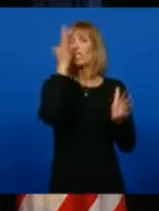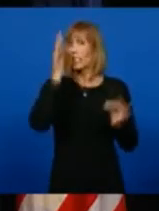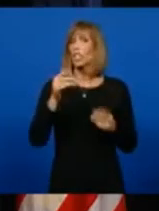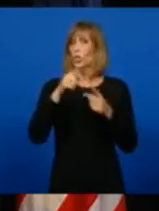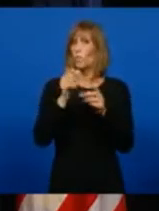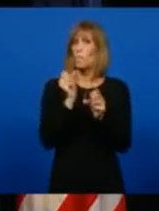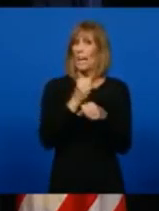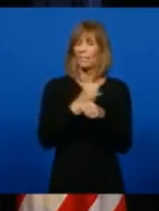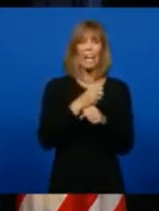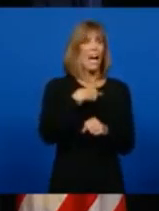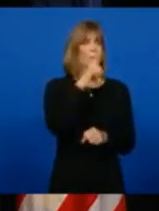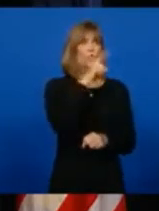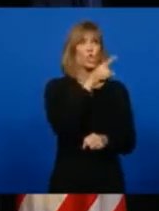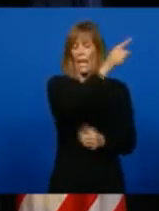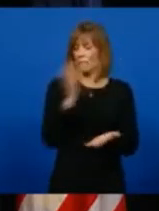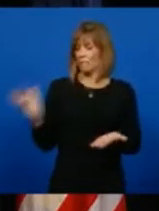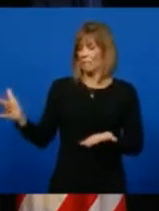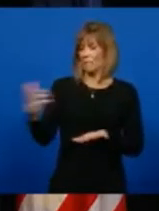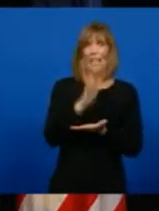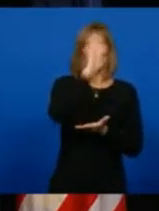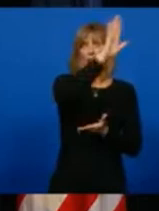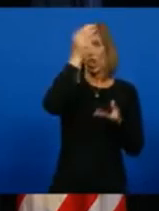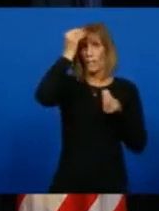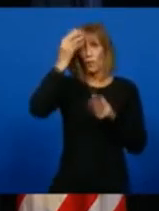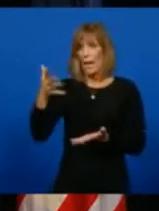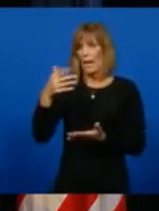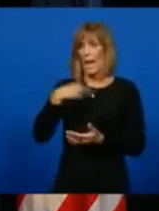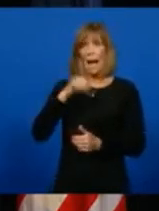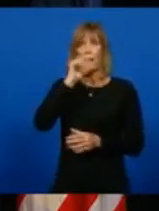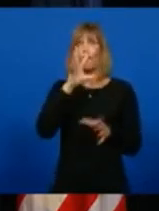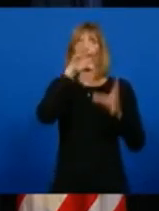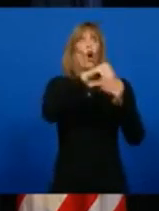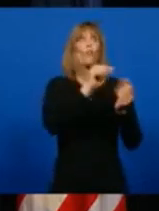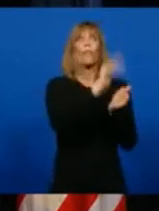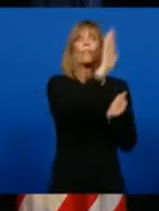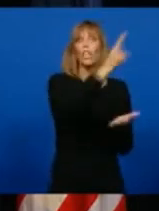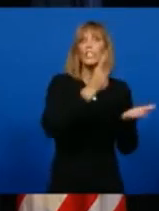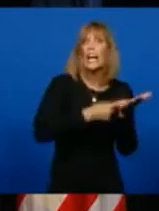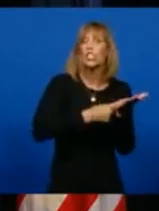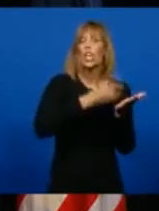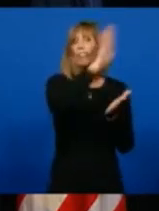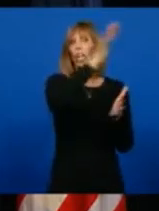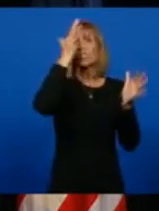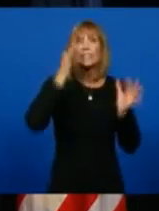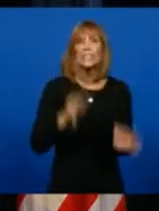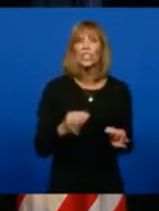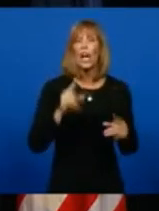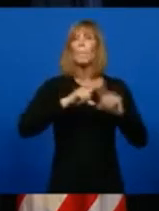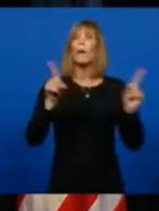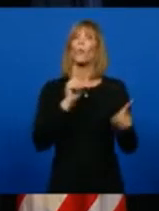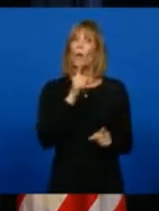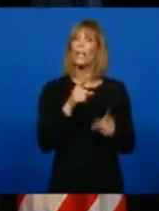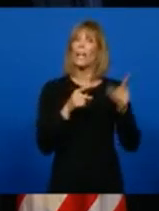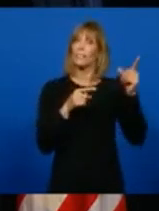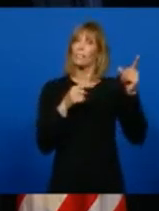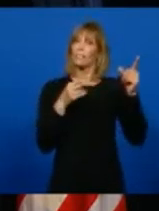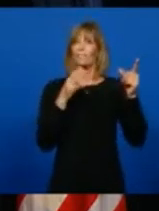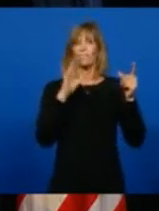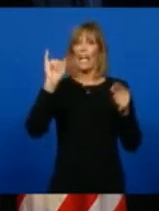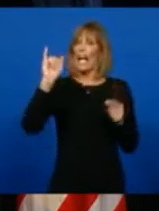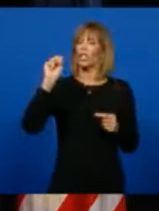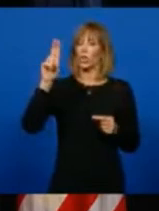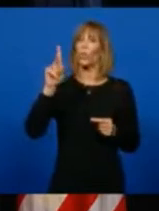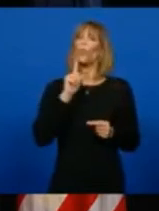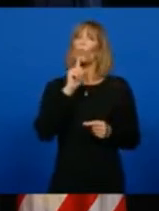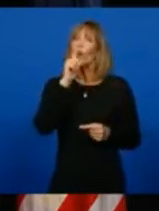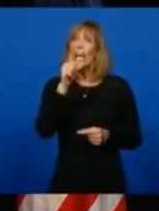based on the information that they have. I'm not involved in those discussions or a part of it. But again, Dave, I think I've been consistent from the very beginning. I